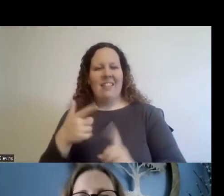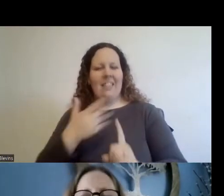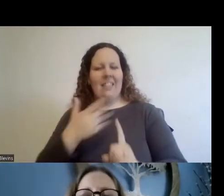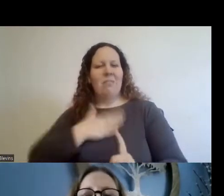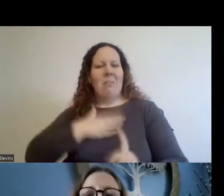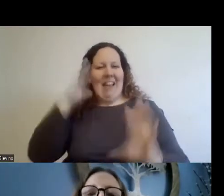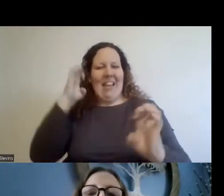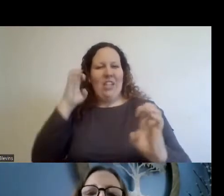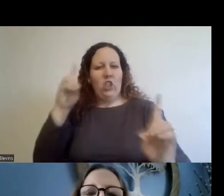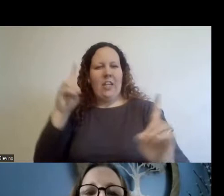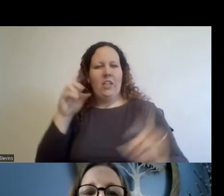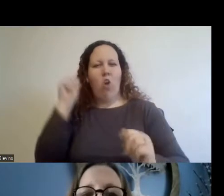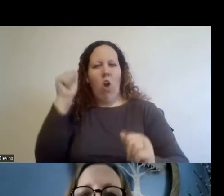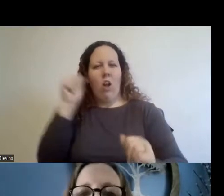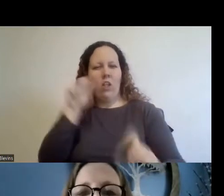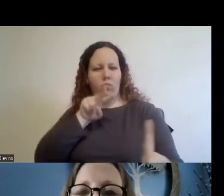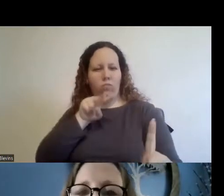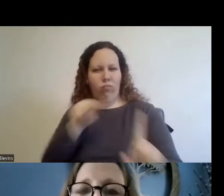view.